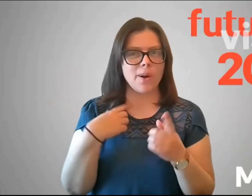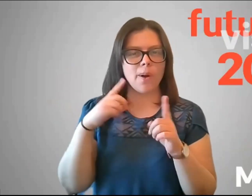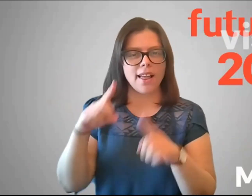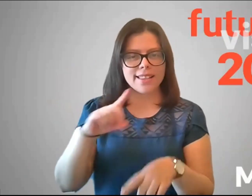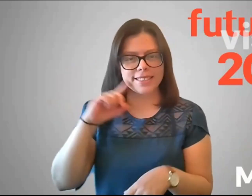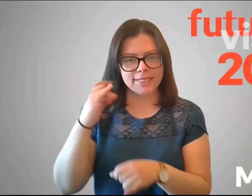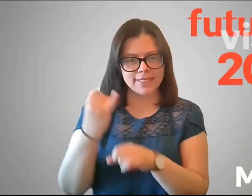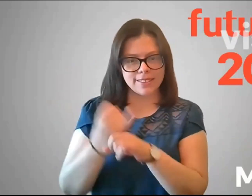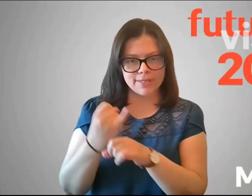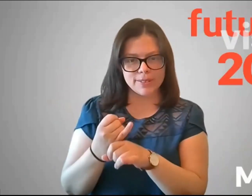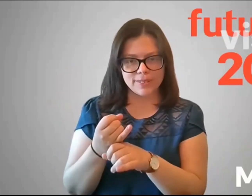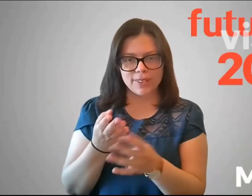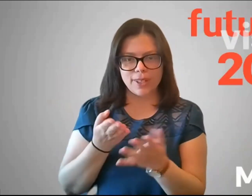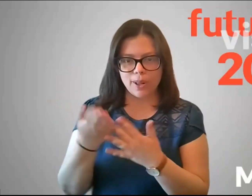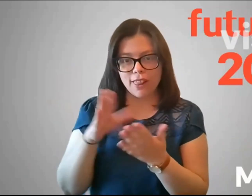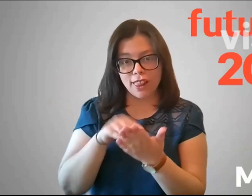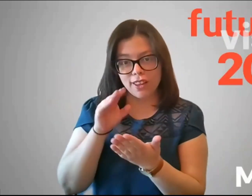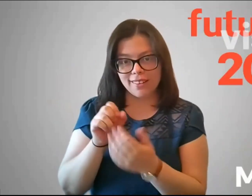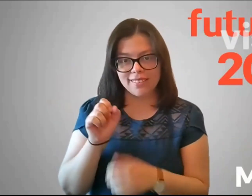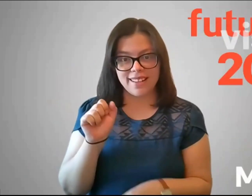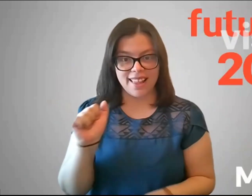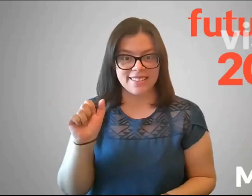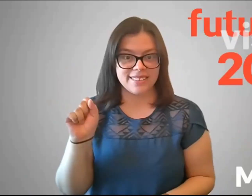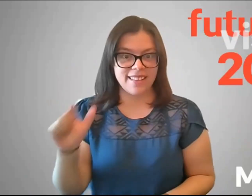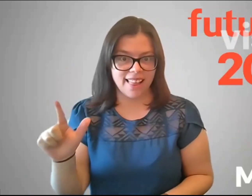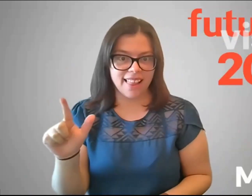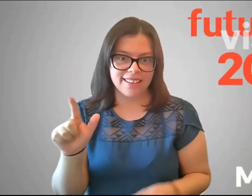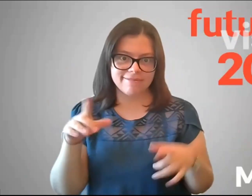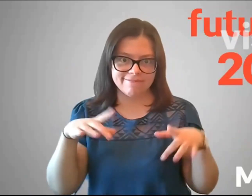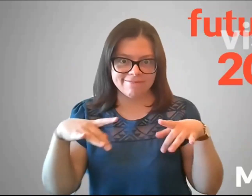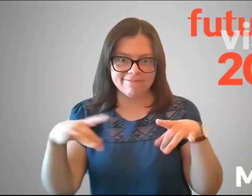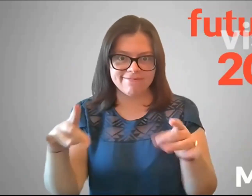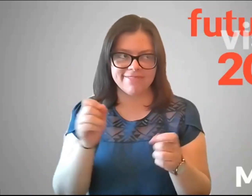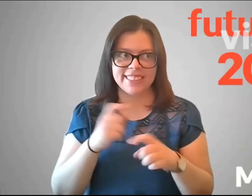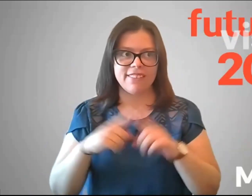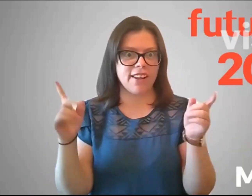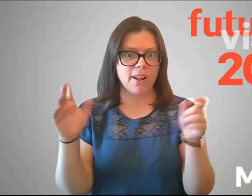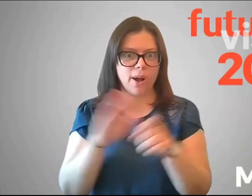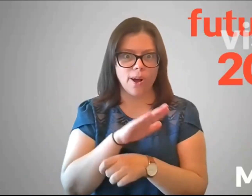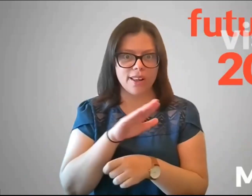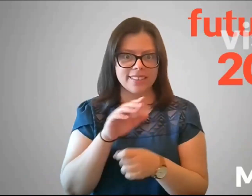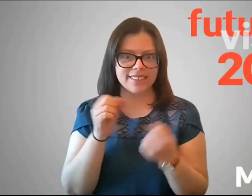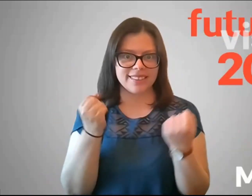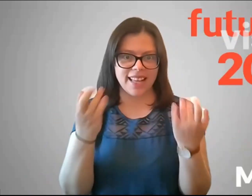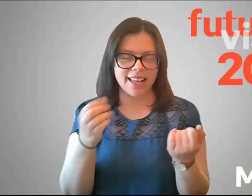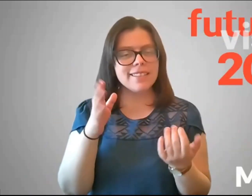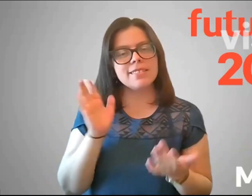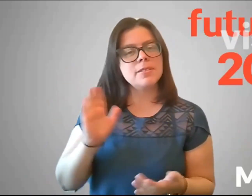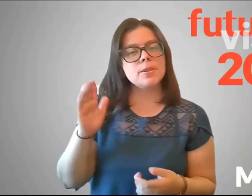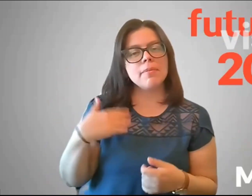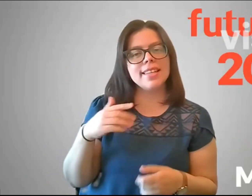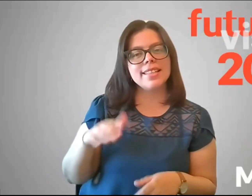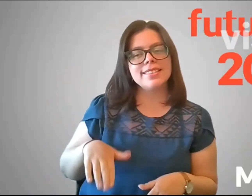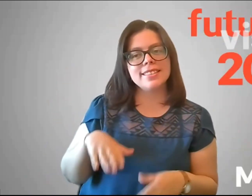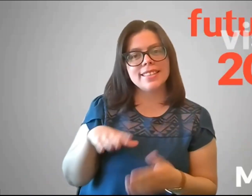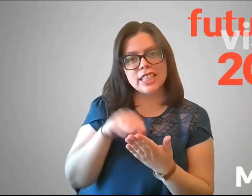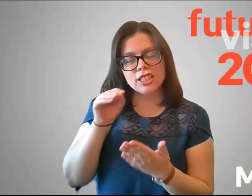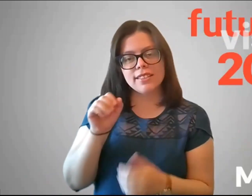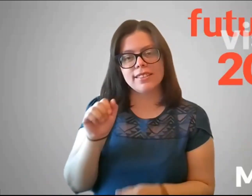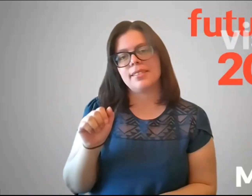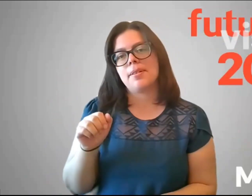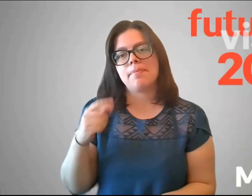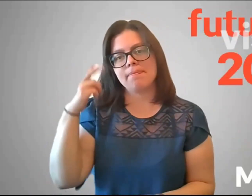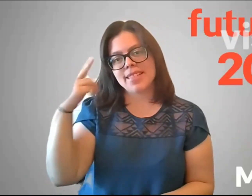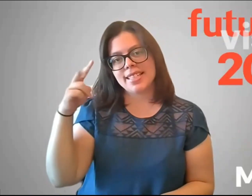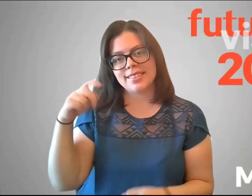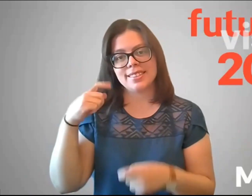And so I went through middle school and high school at a deaf school in the States, and that's how I learned ASL and a